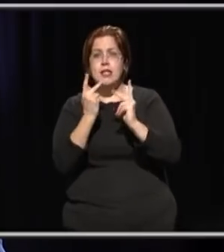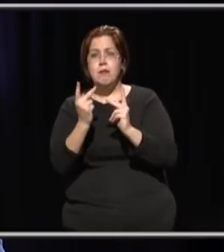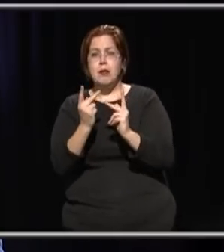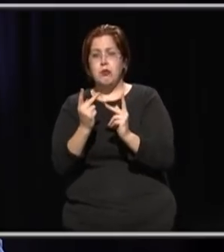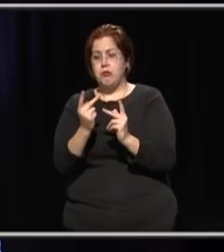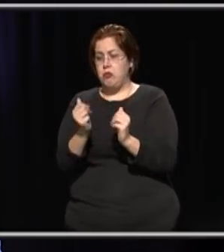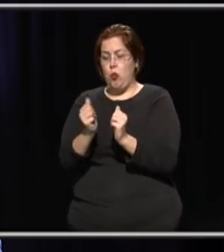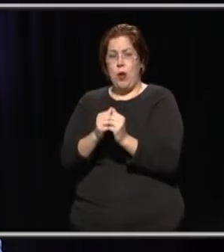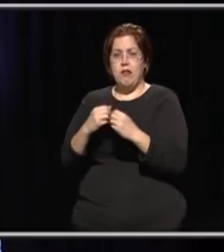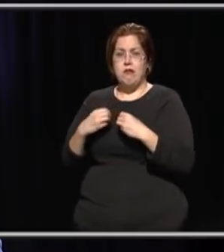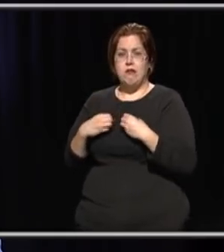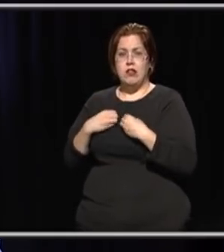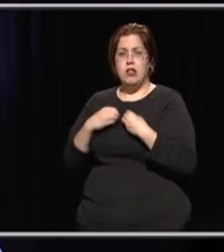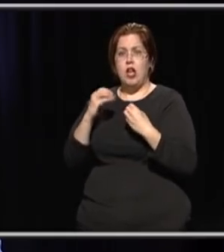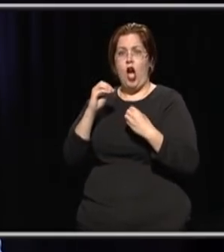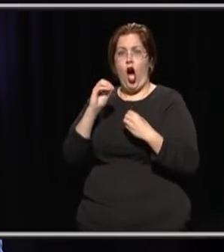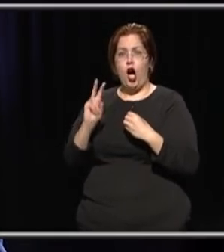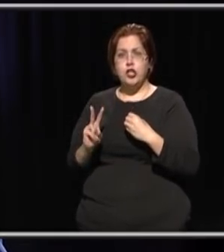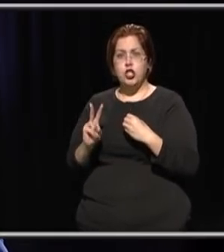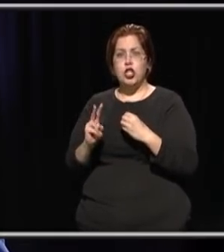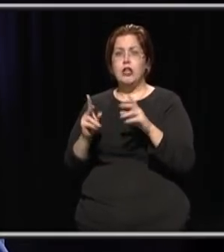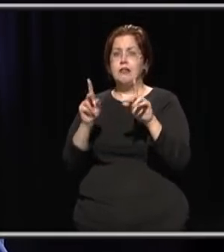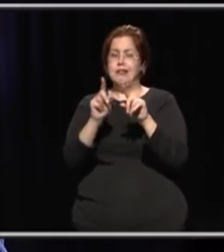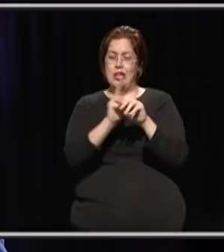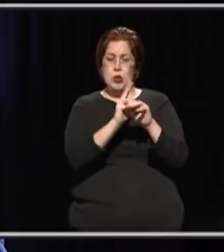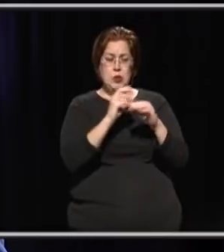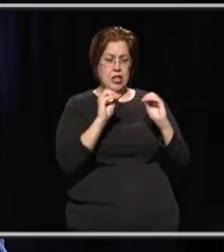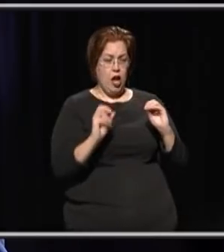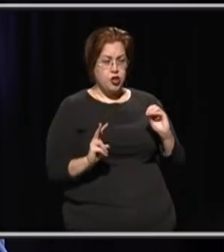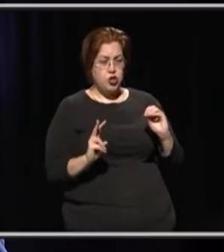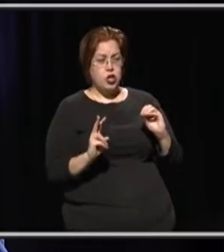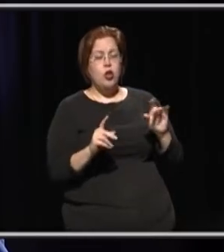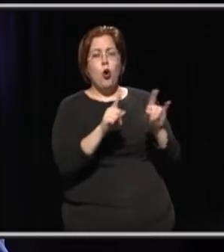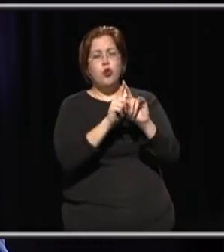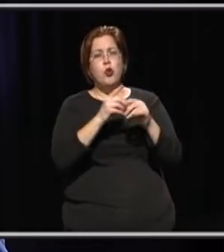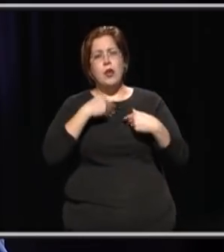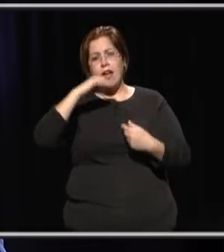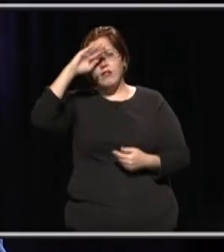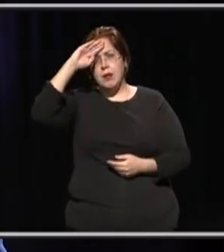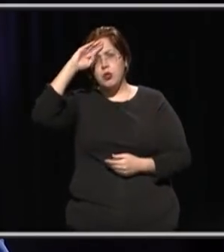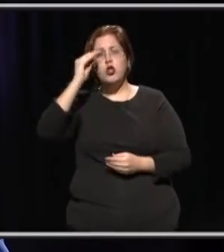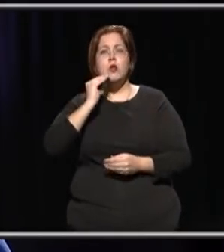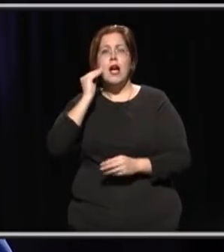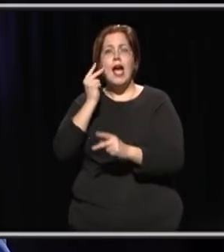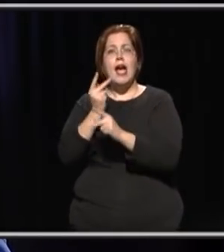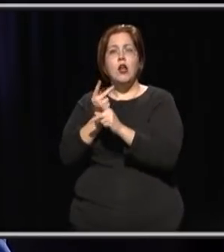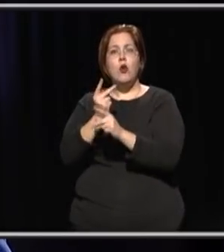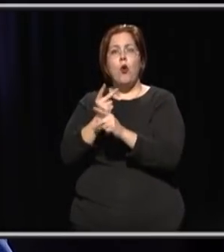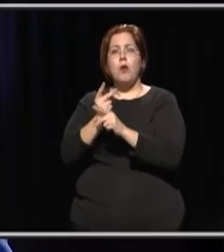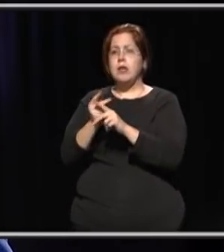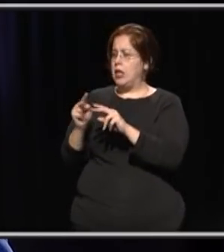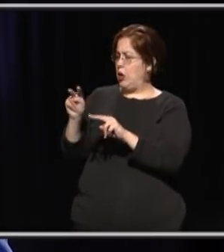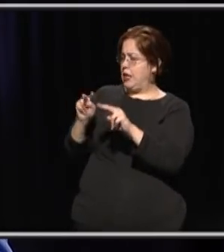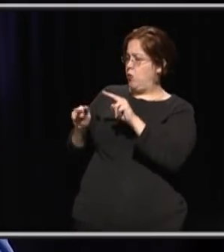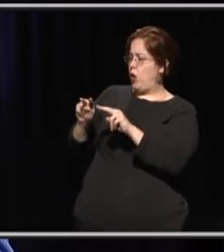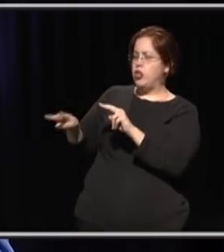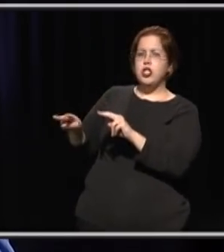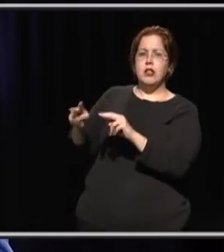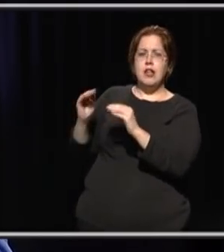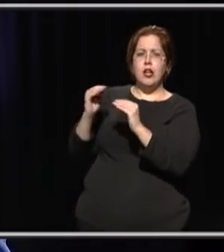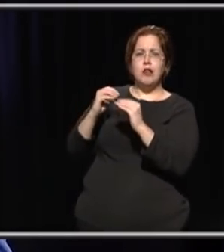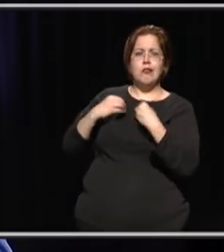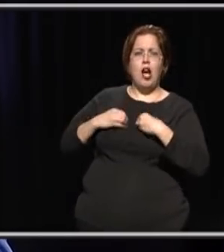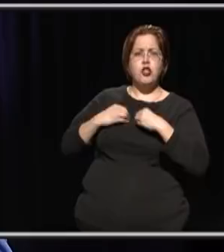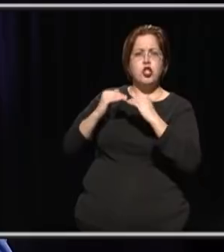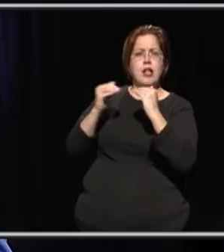oxygen and with oxygen measures, as well as temperature measures. And home care is remotely measuring twice a day their oxygen